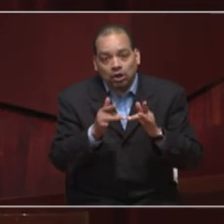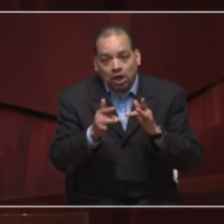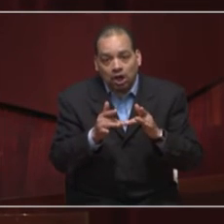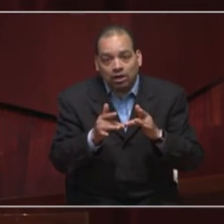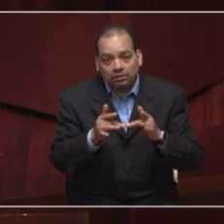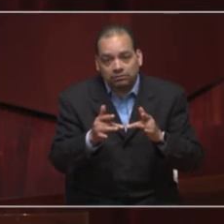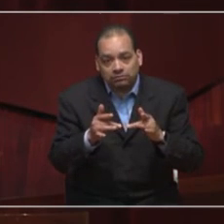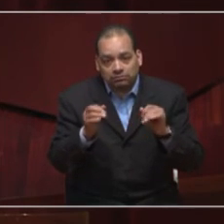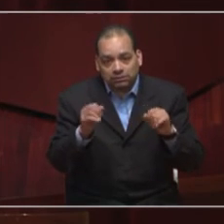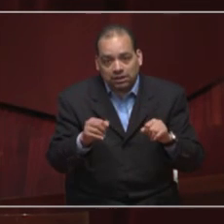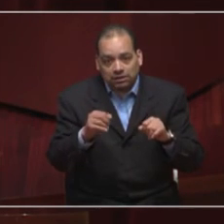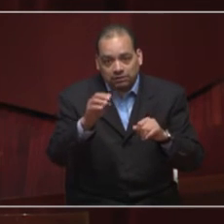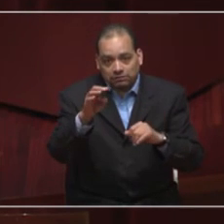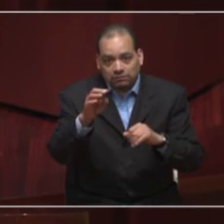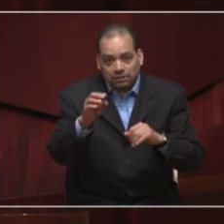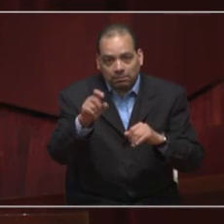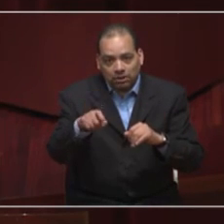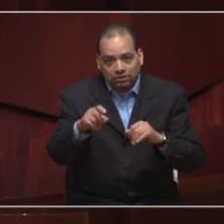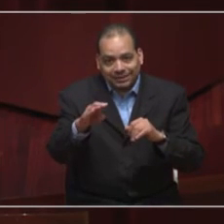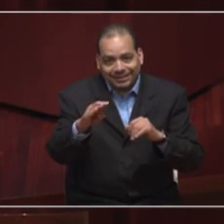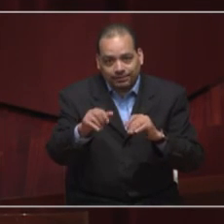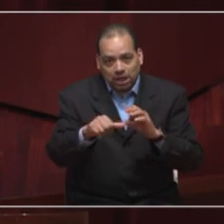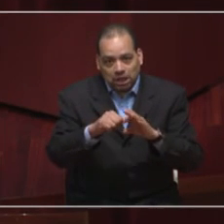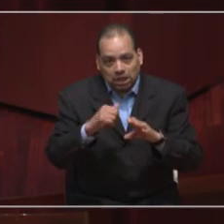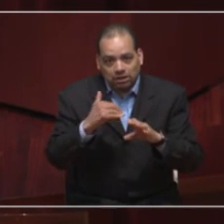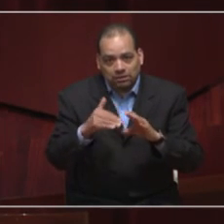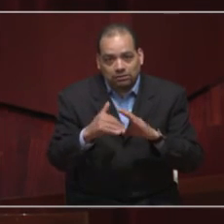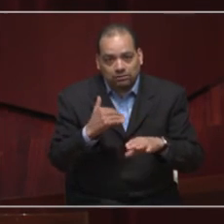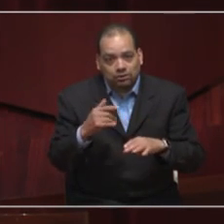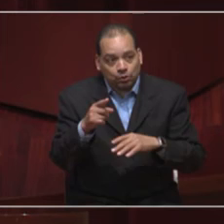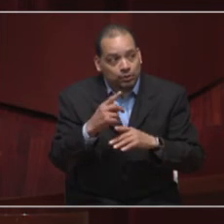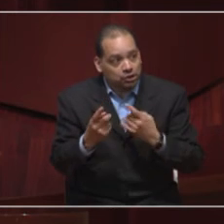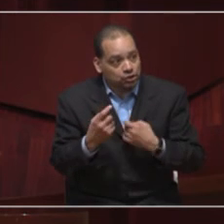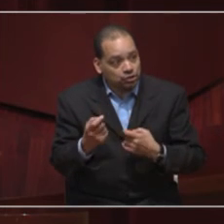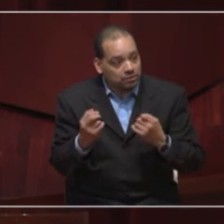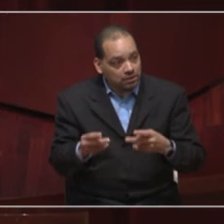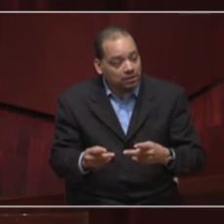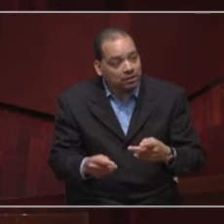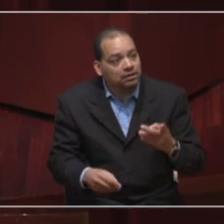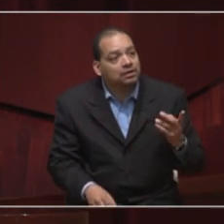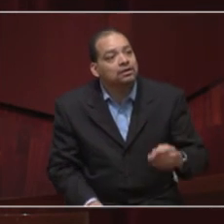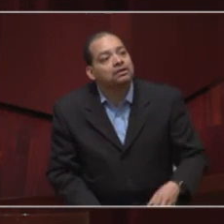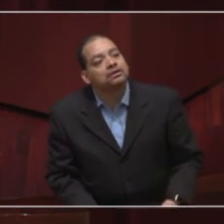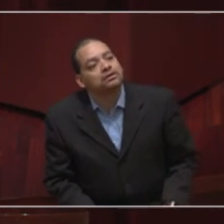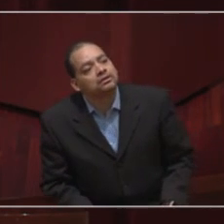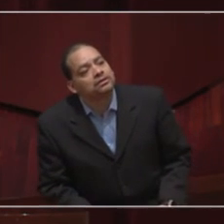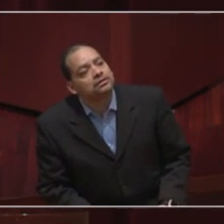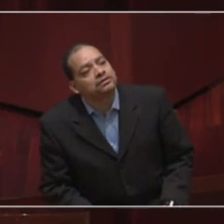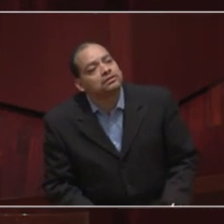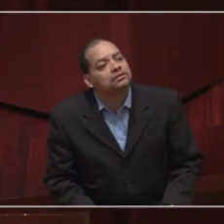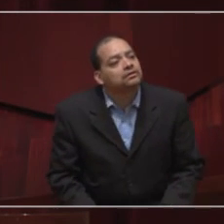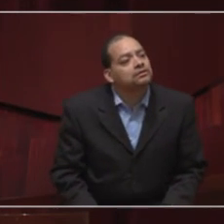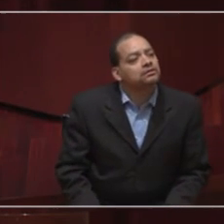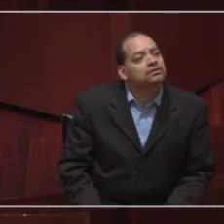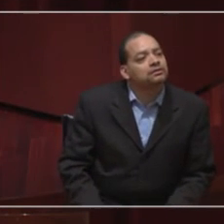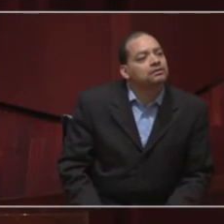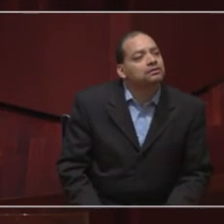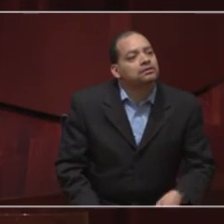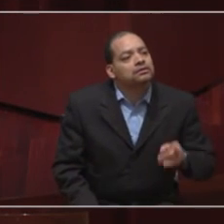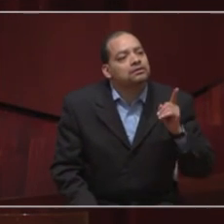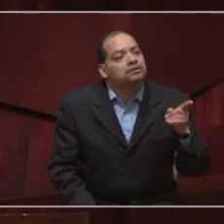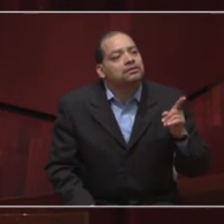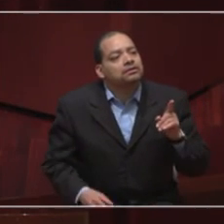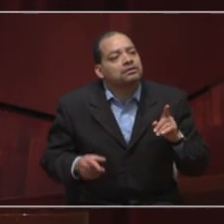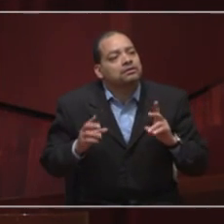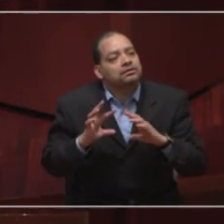to email in your questions to me here. Hi. We've been using ARCIS, and